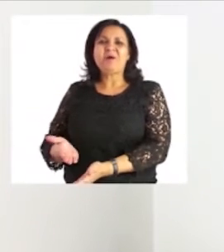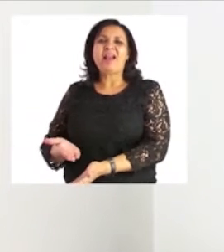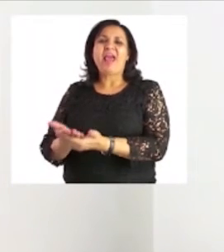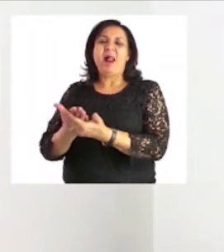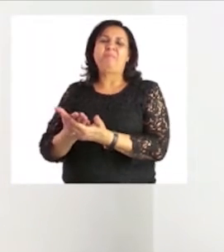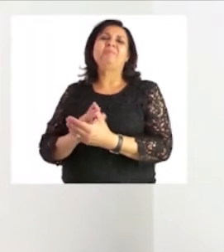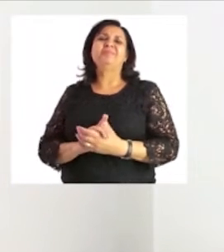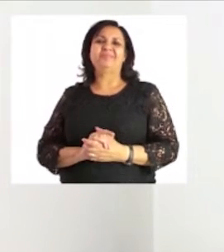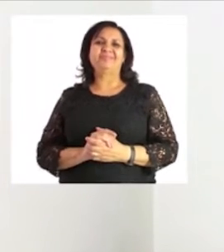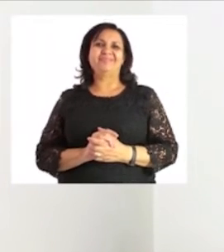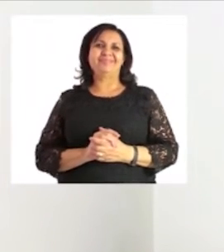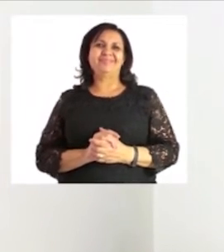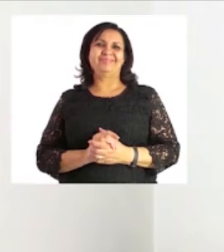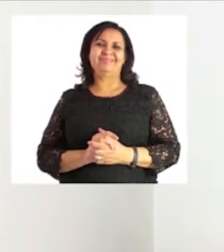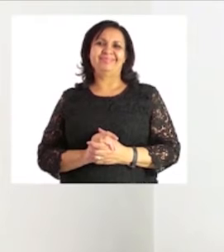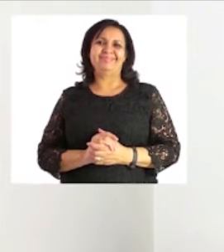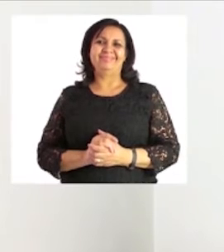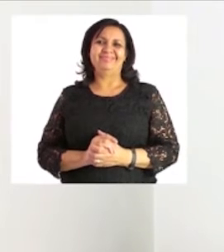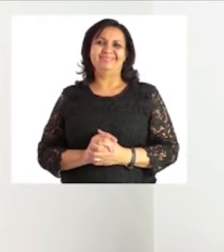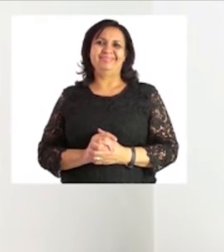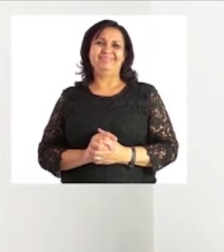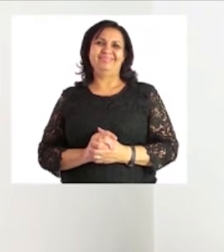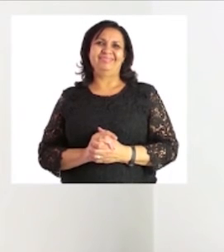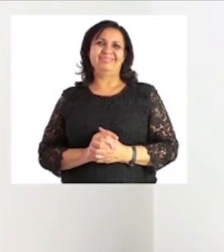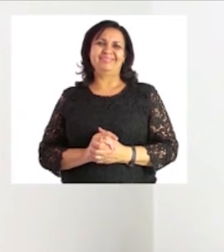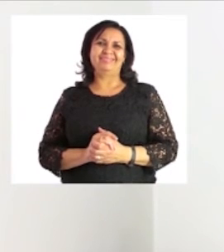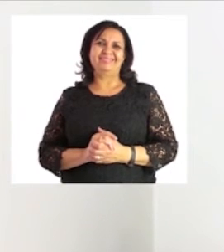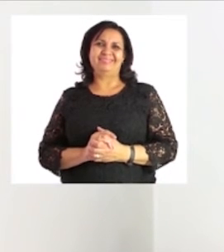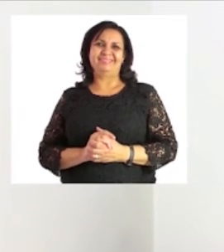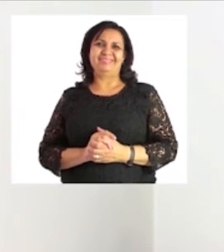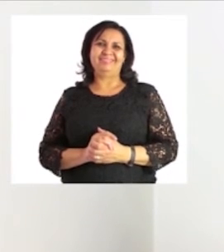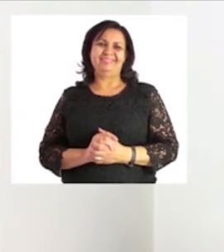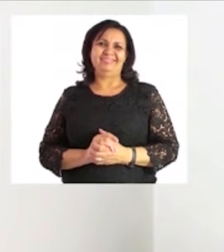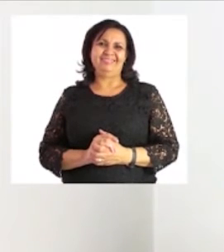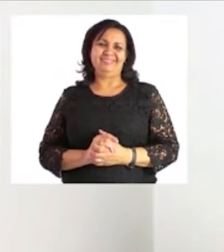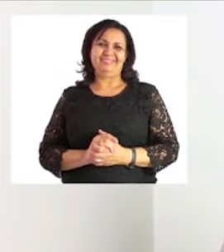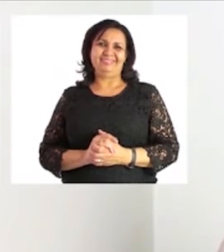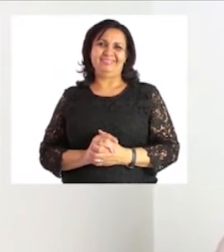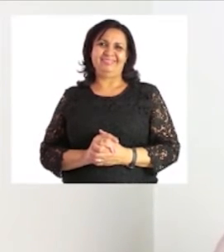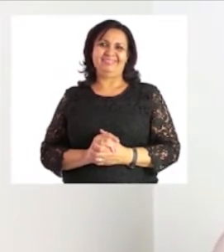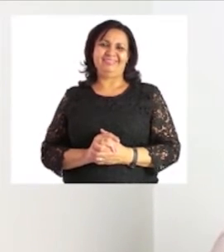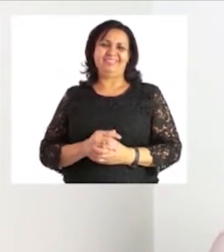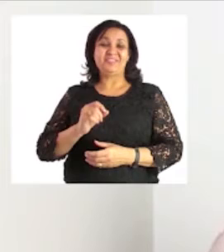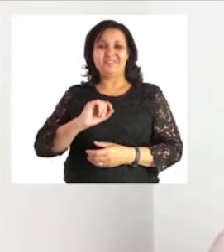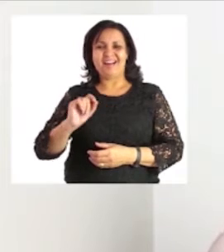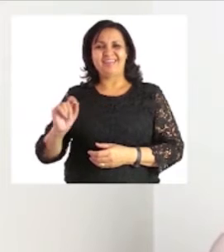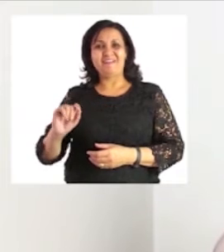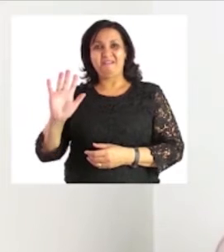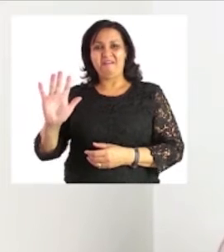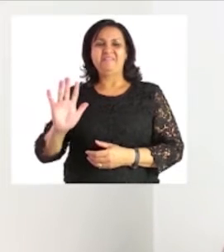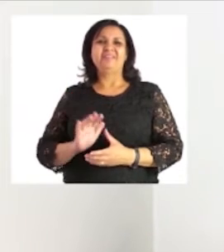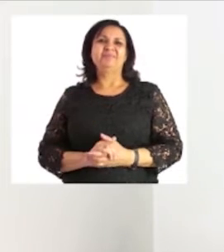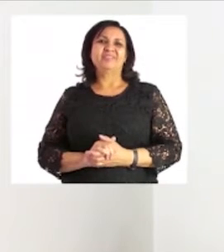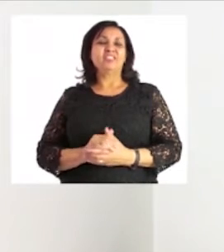complete the dots. He will make sure that we have 5 dots by number 5. Yes, you are correct. So